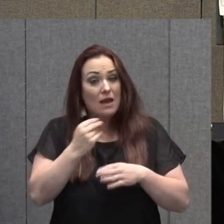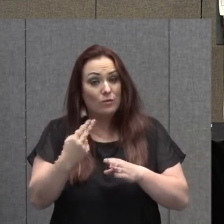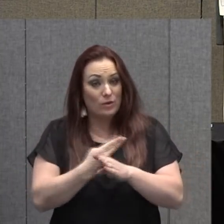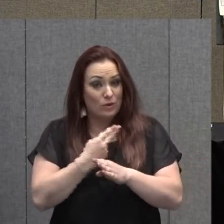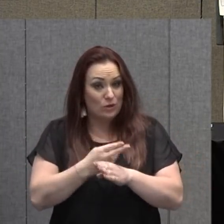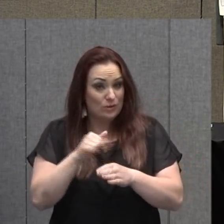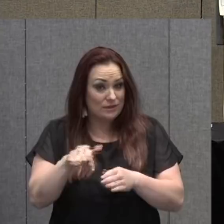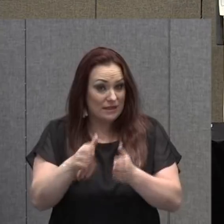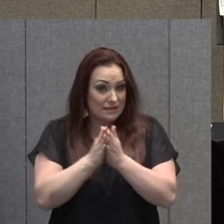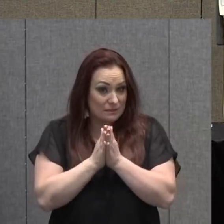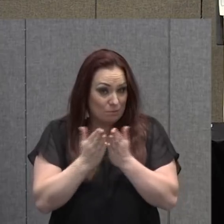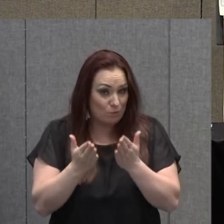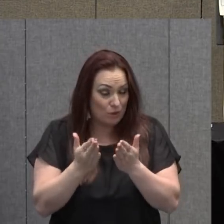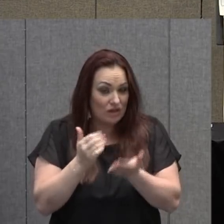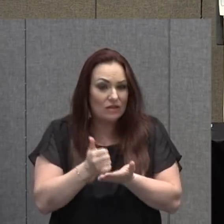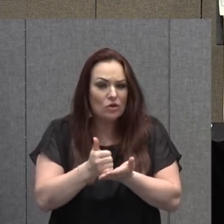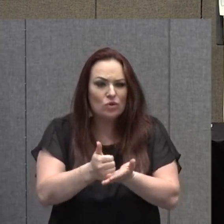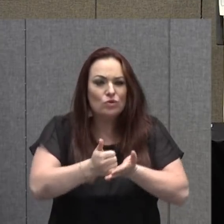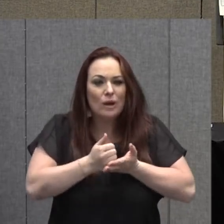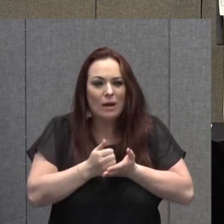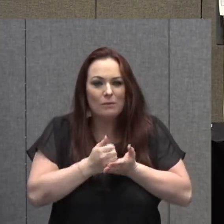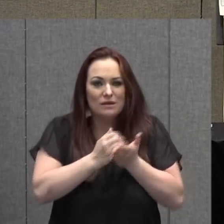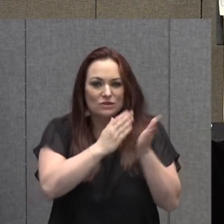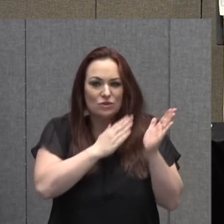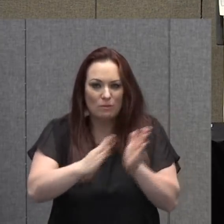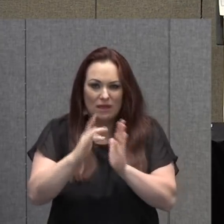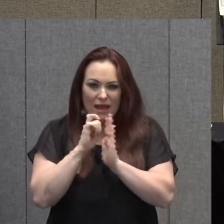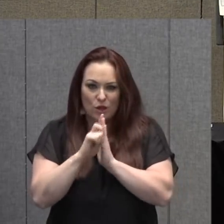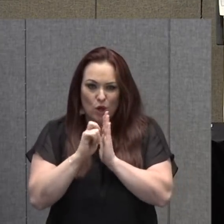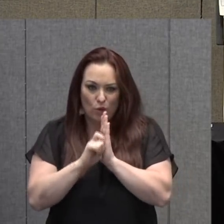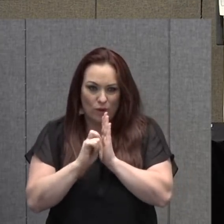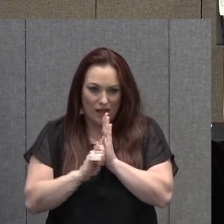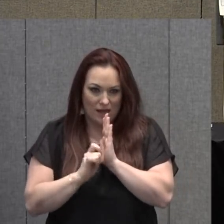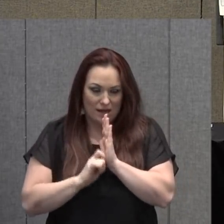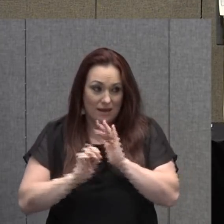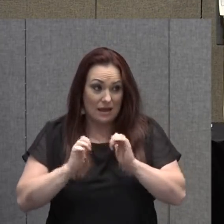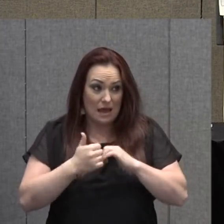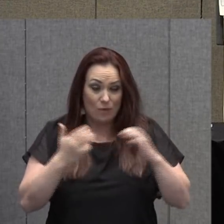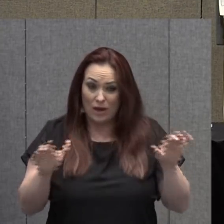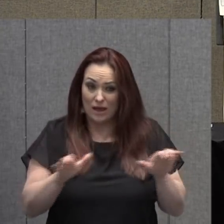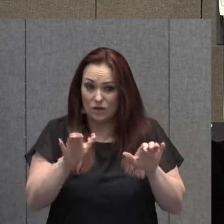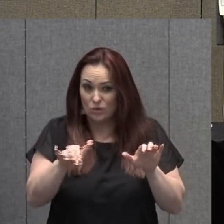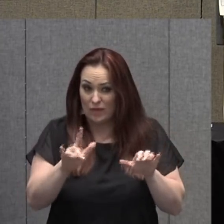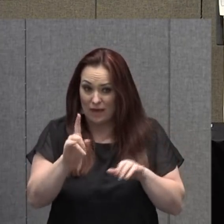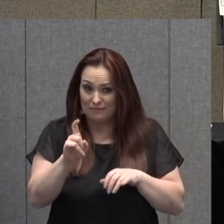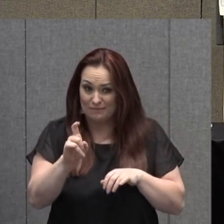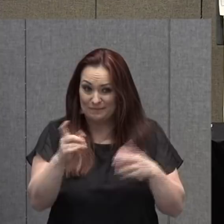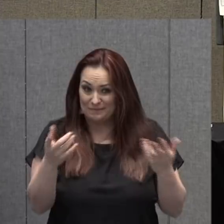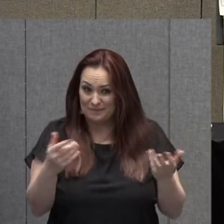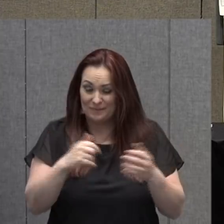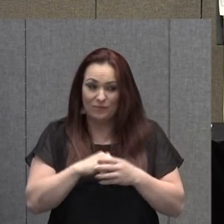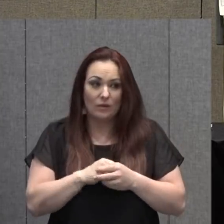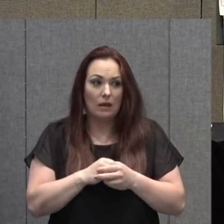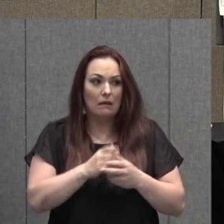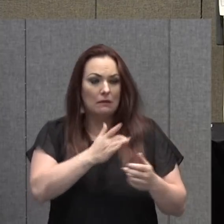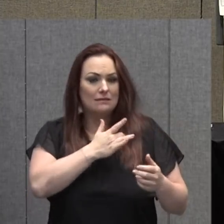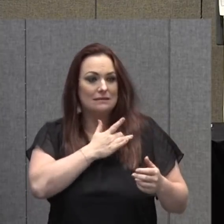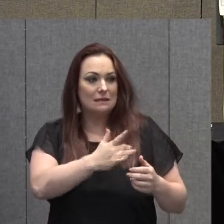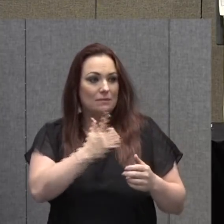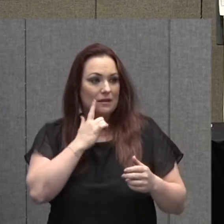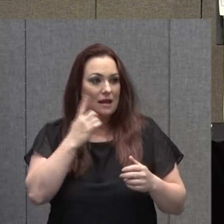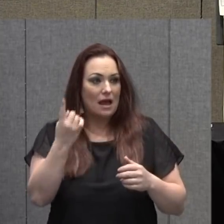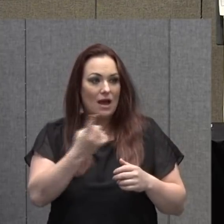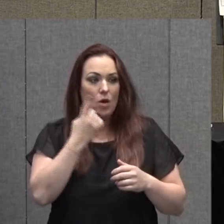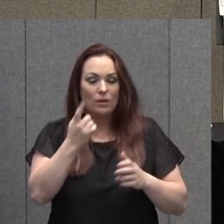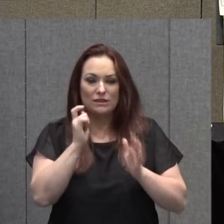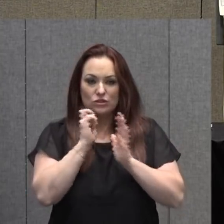us kind of plan out our writing. And so how I do that is usually what I do is I